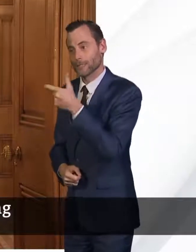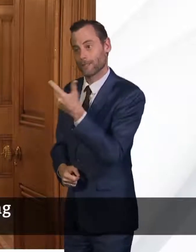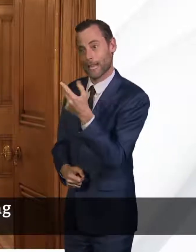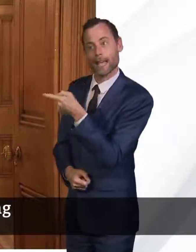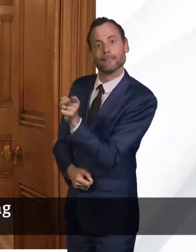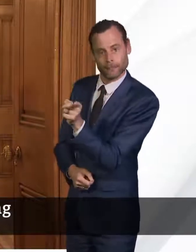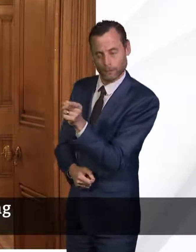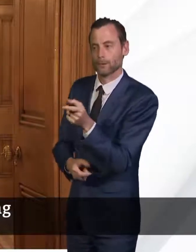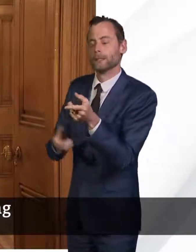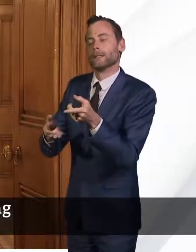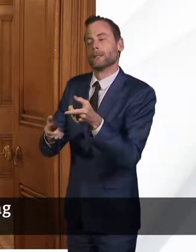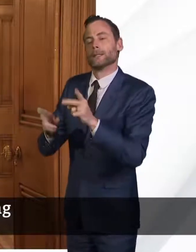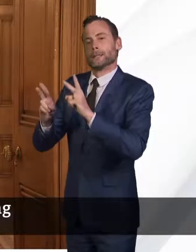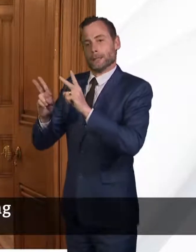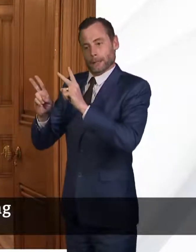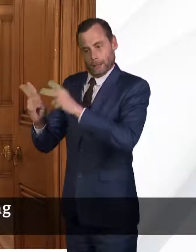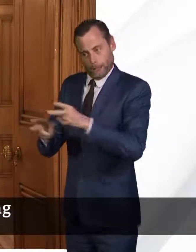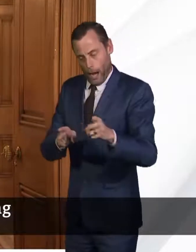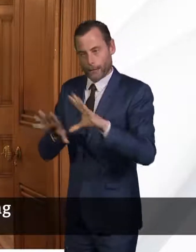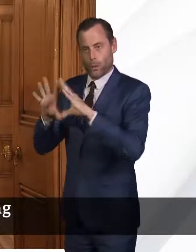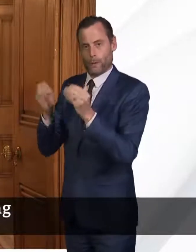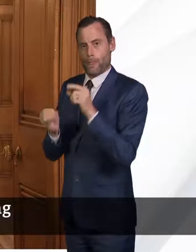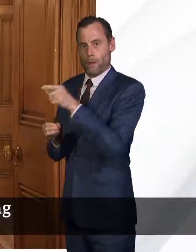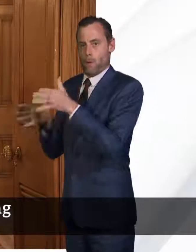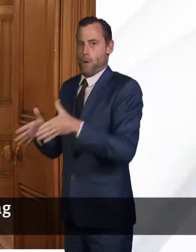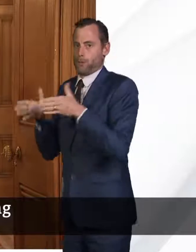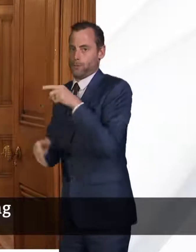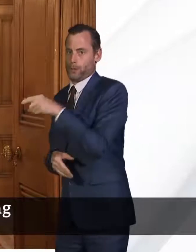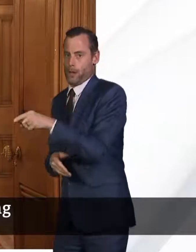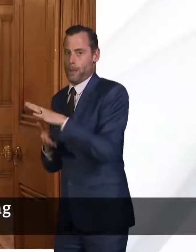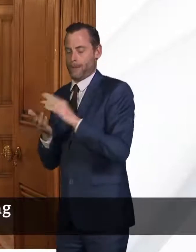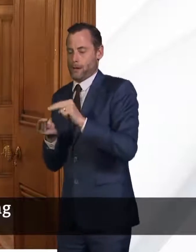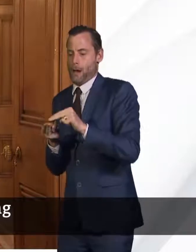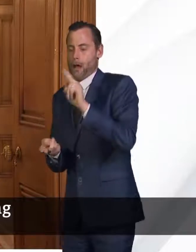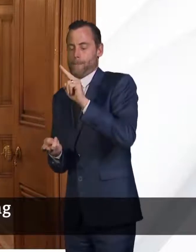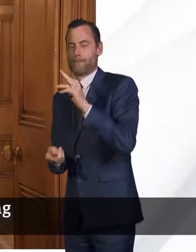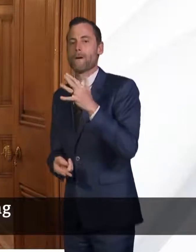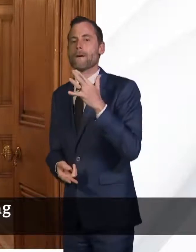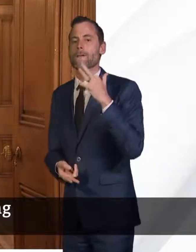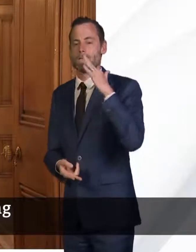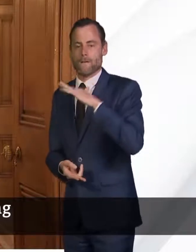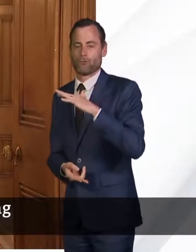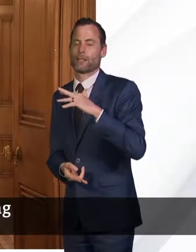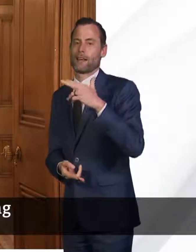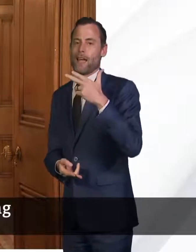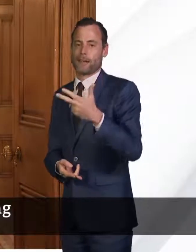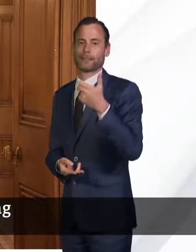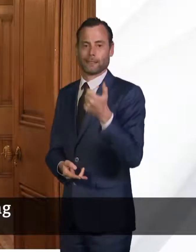21,678 have now sadly died in hospital, an increase of 586 since